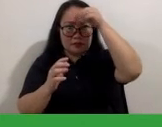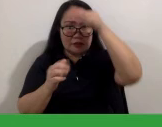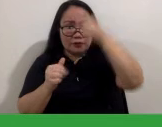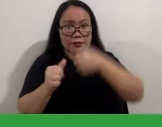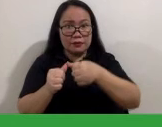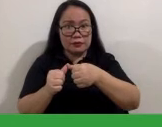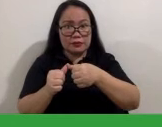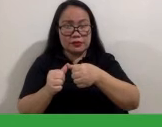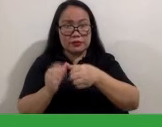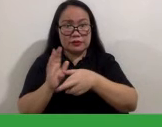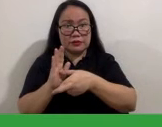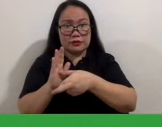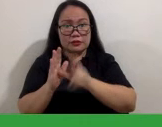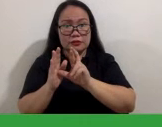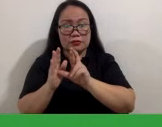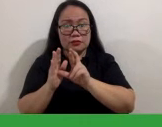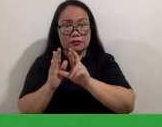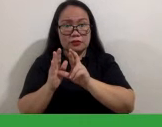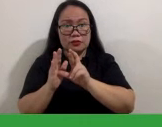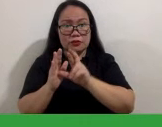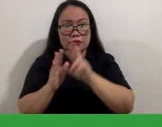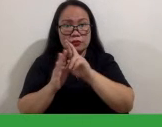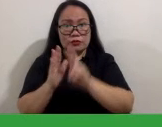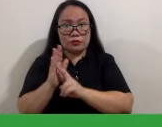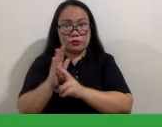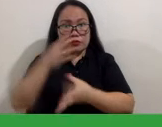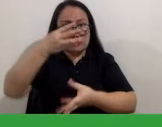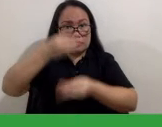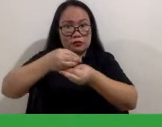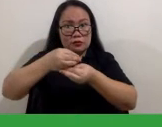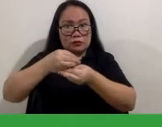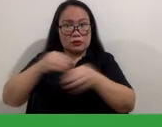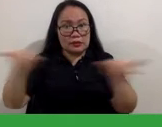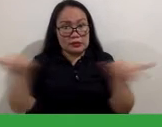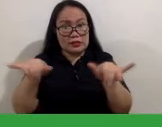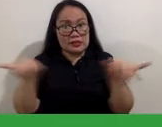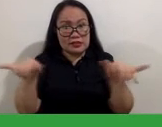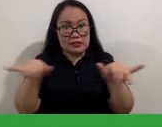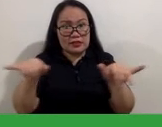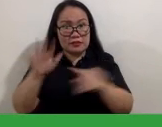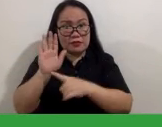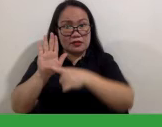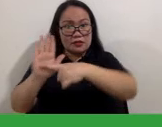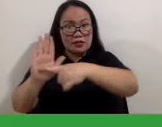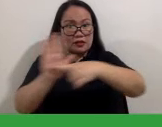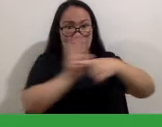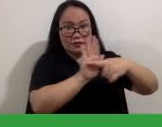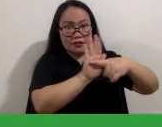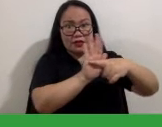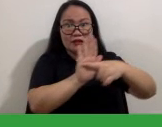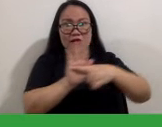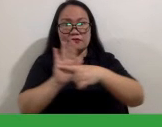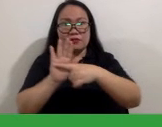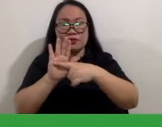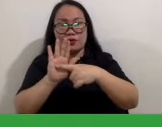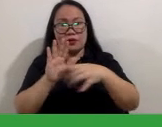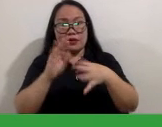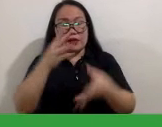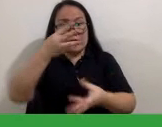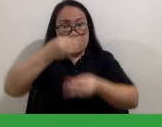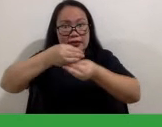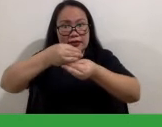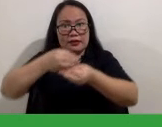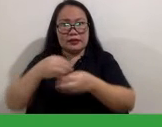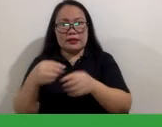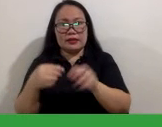ng integers, same sign, diba? Same sign, add and keep. So, same sign, i-add natin. So, that is negative 48.